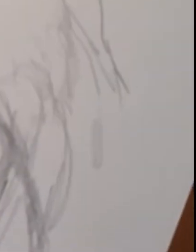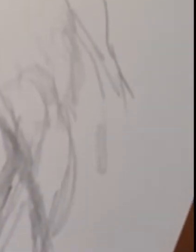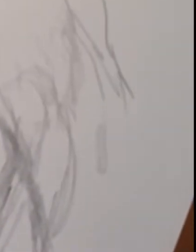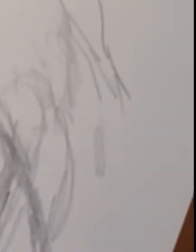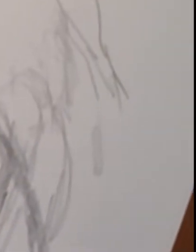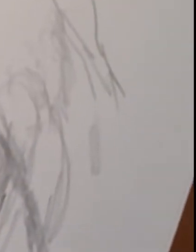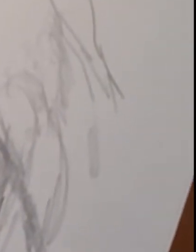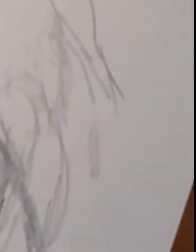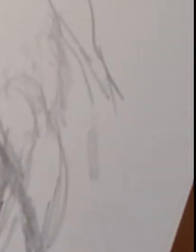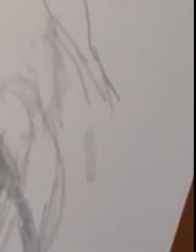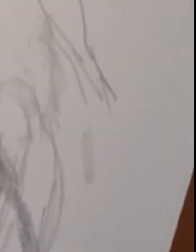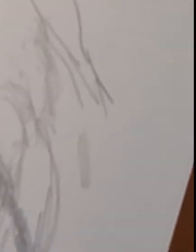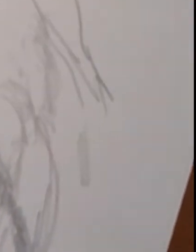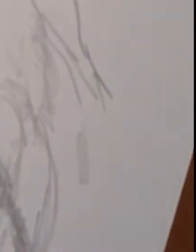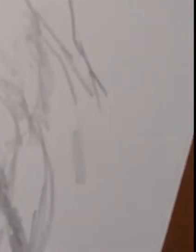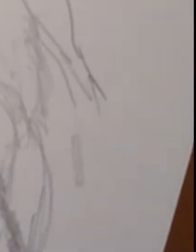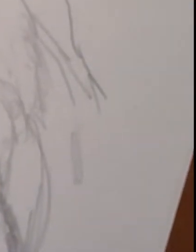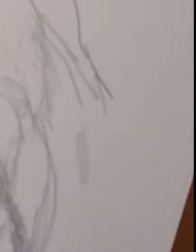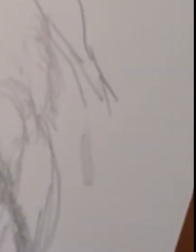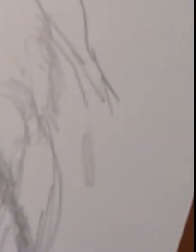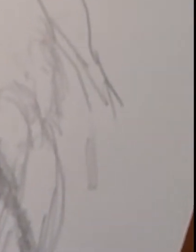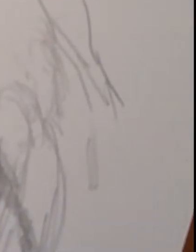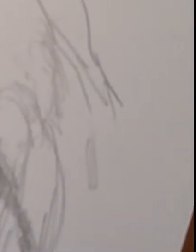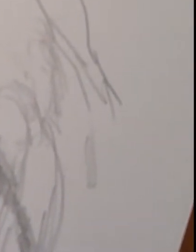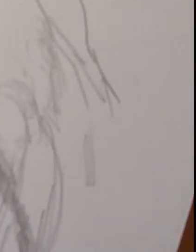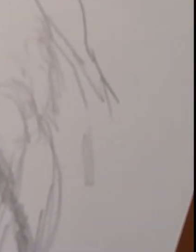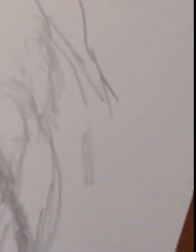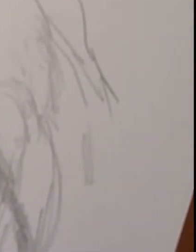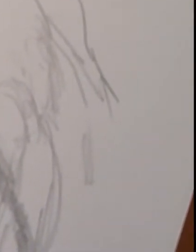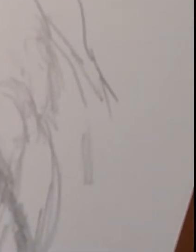There. Quick sketch of the lighthouse.